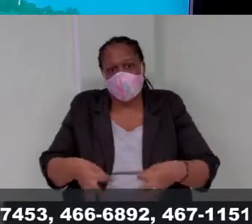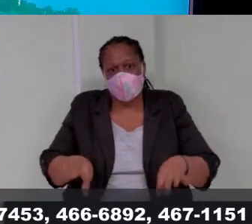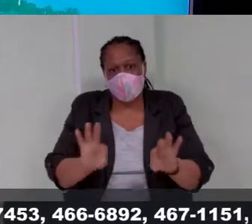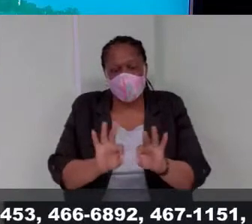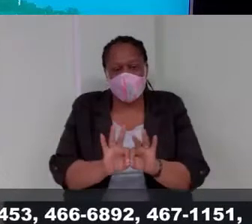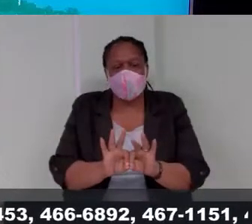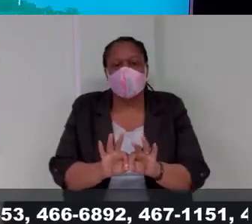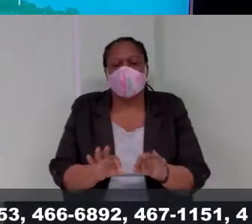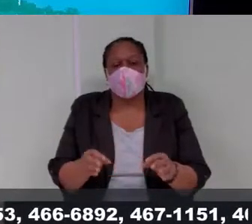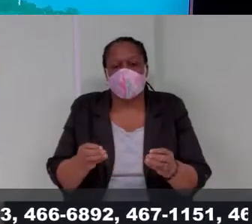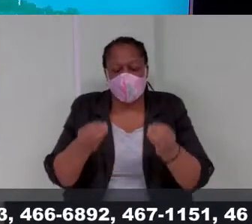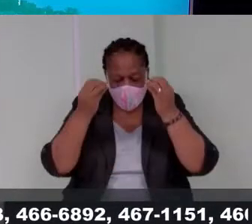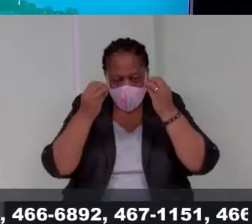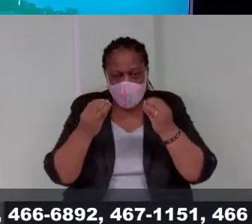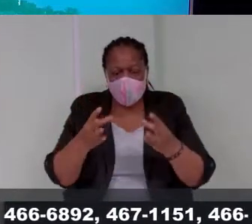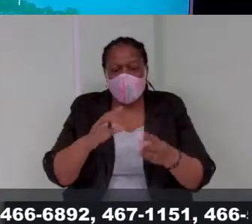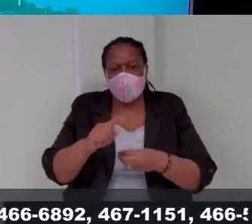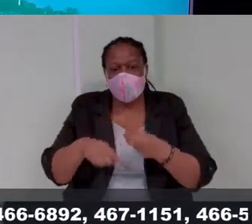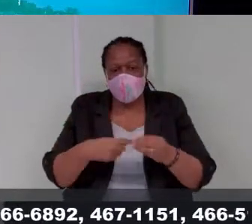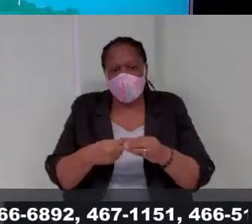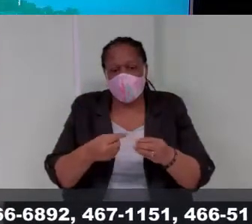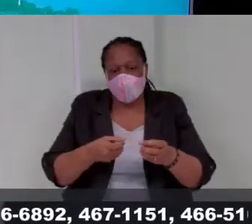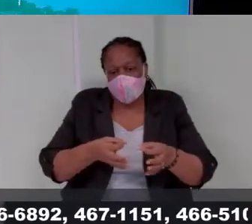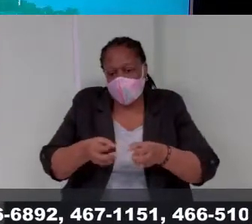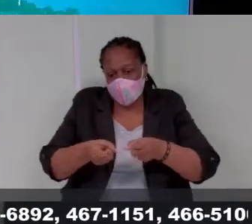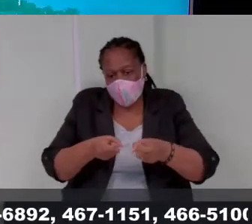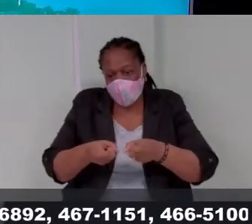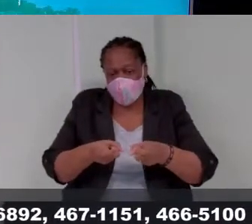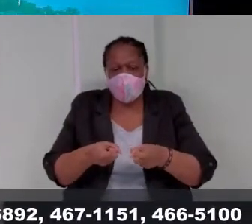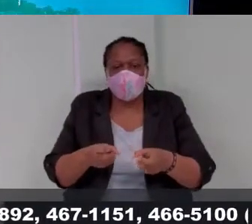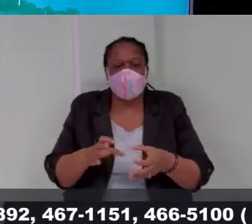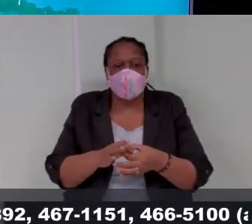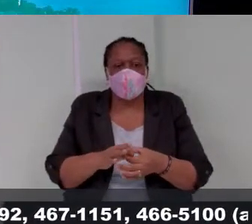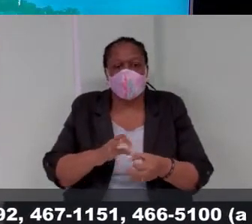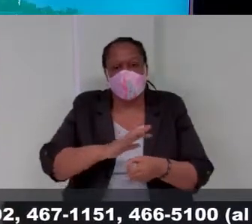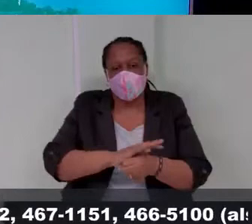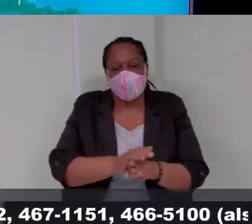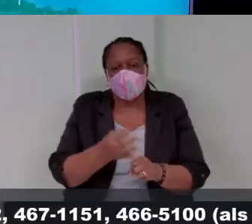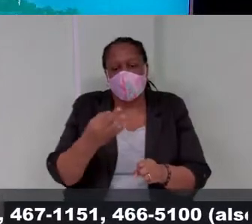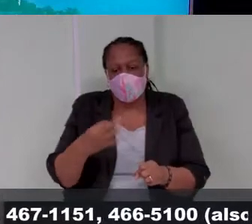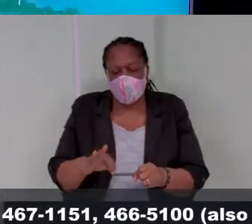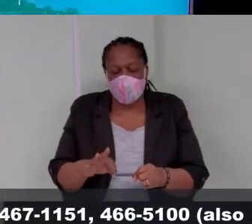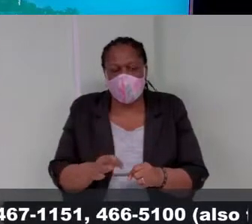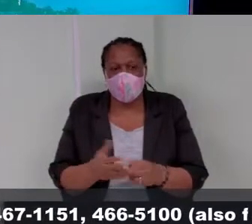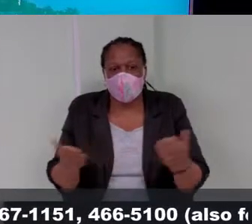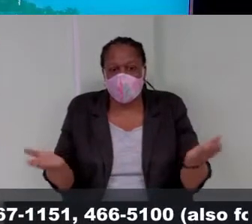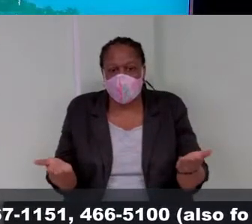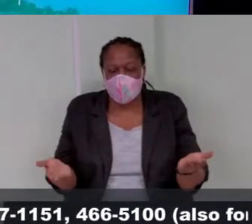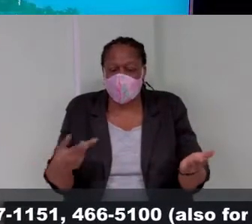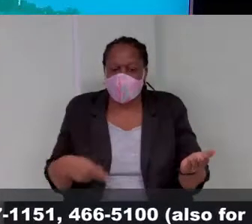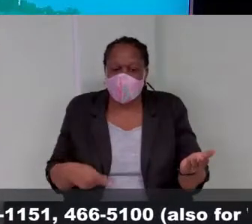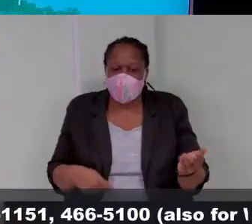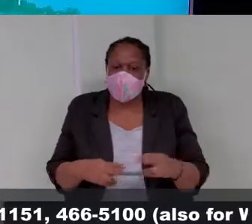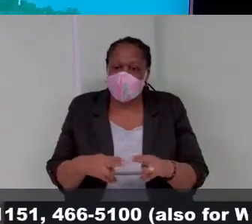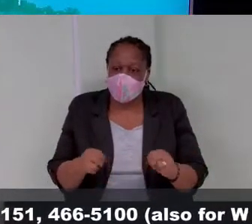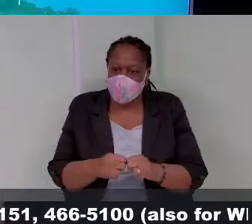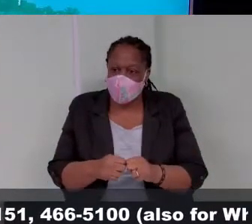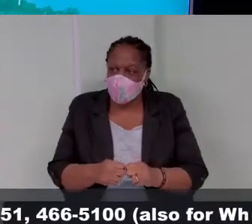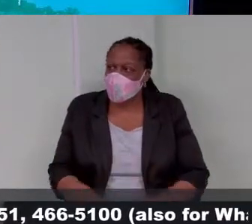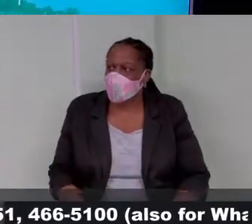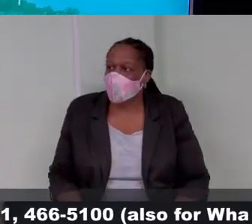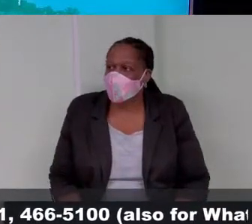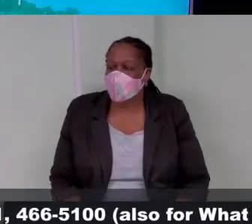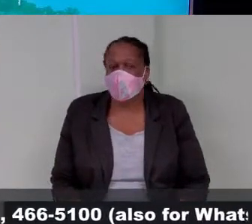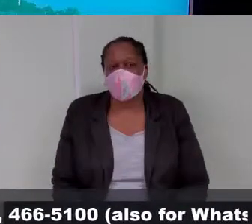the management of the COVID-19 pandemic here in St. Kitts and Nevis. And of course, as we continue